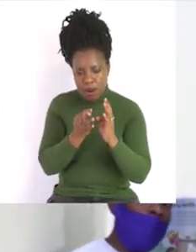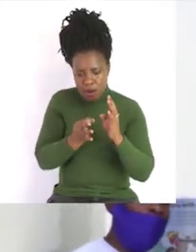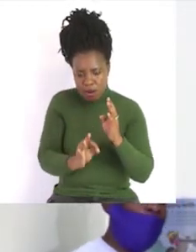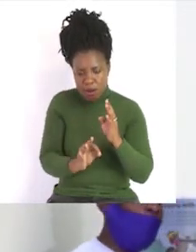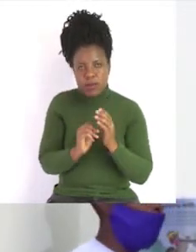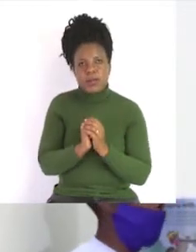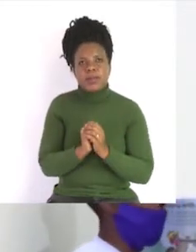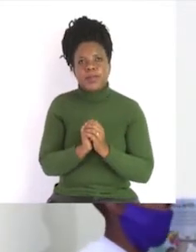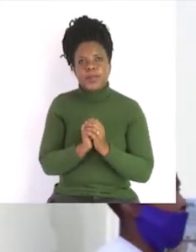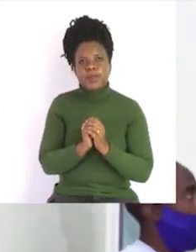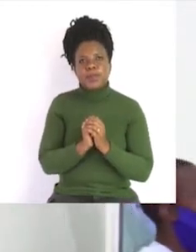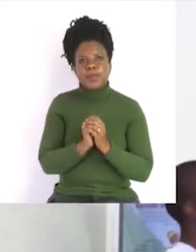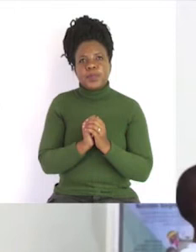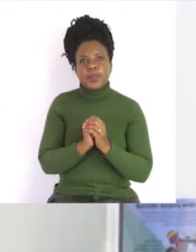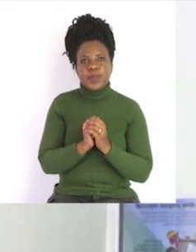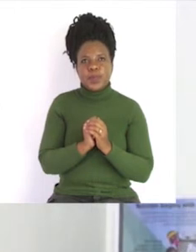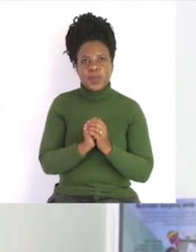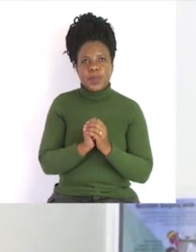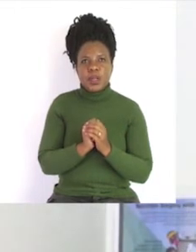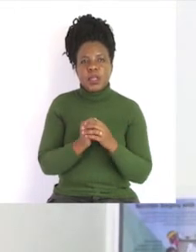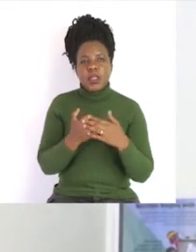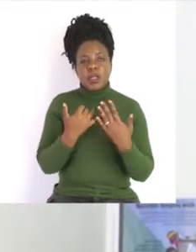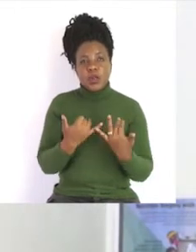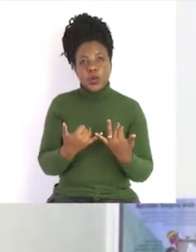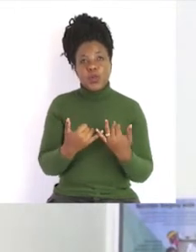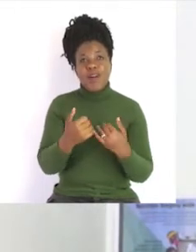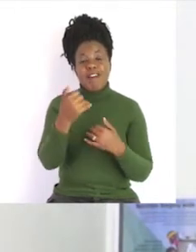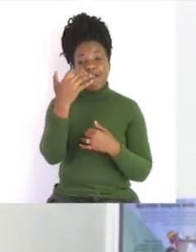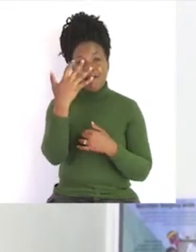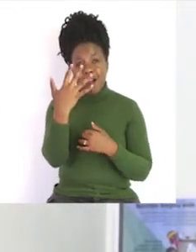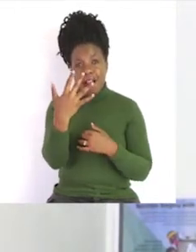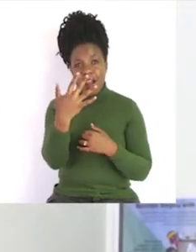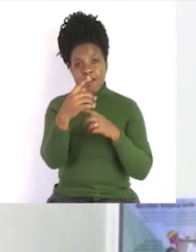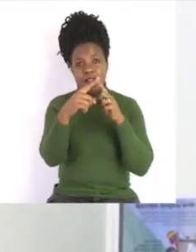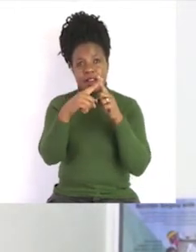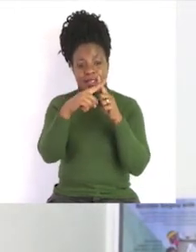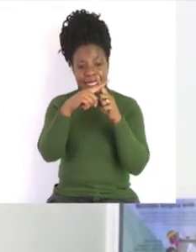Next step is to do the following. You will say 5